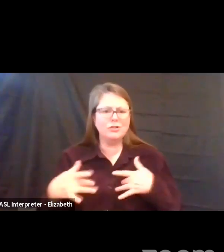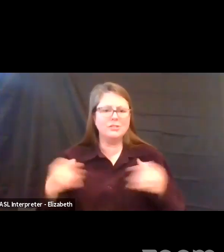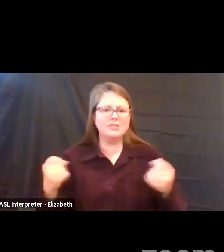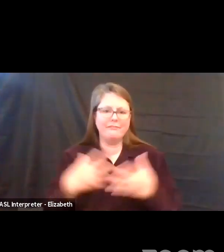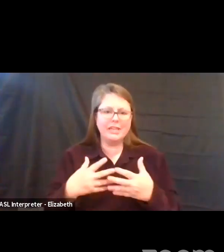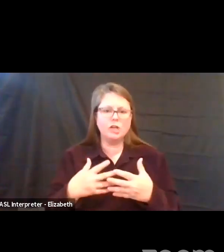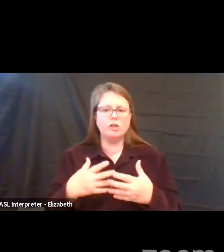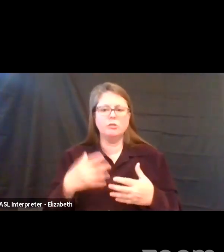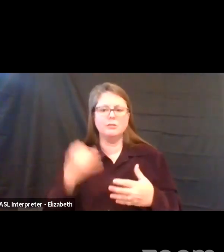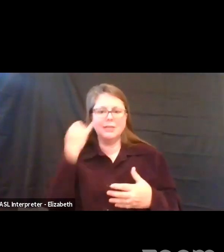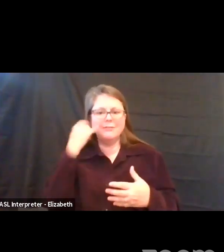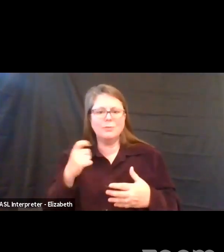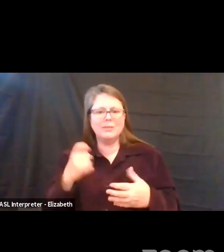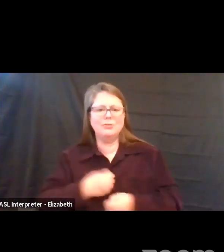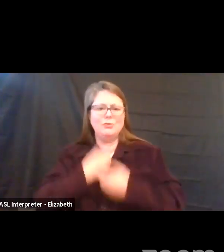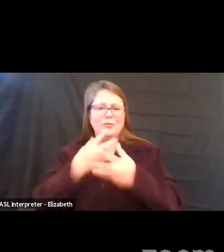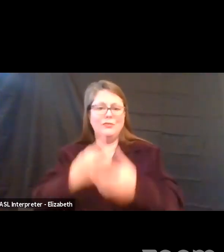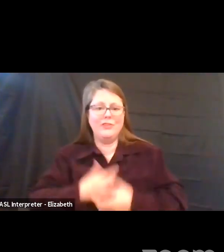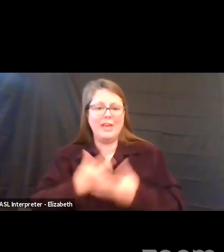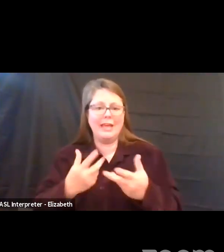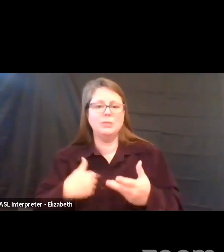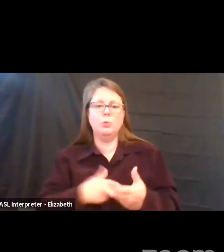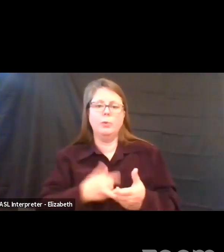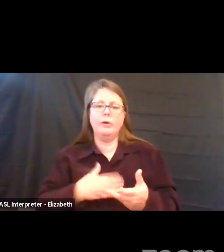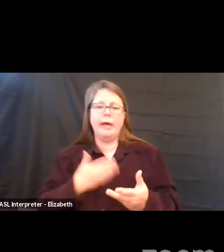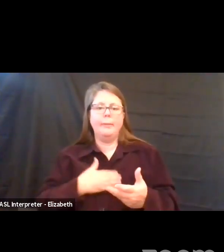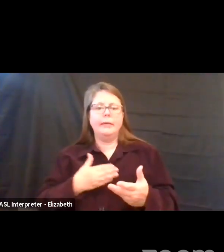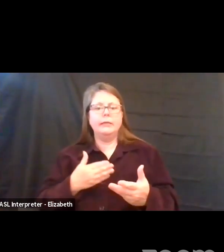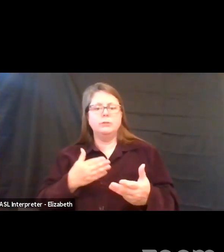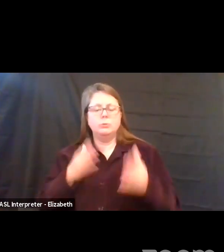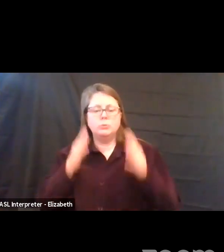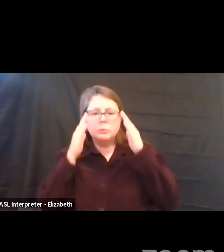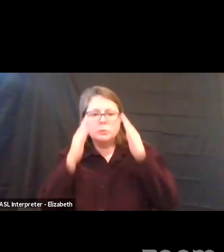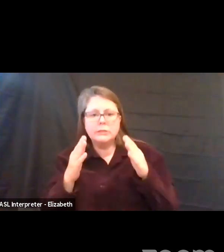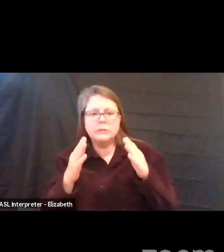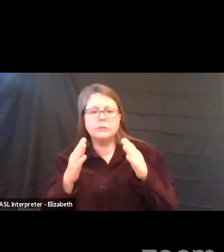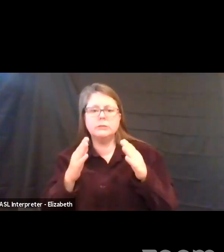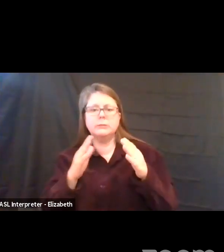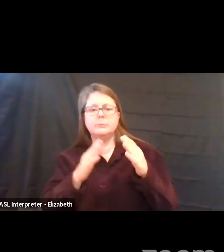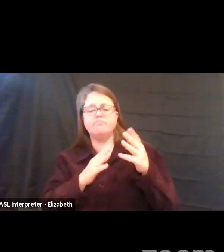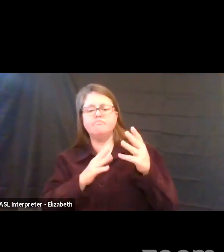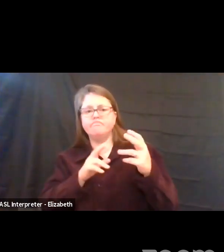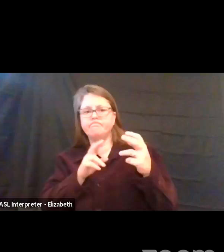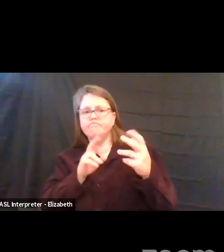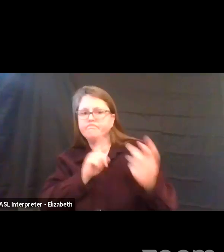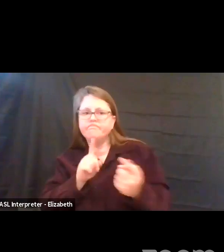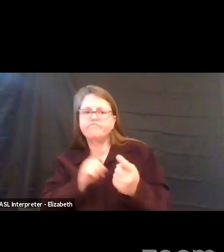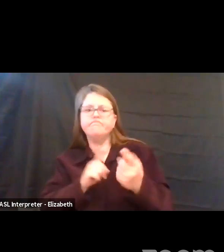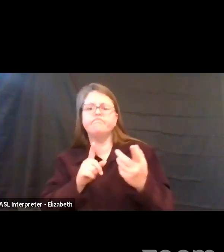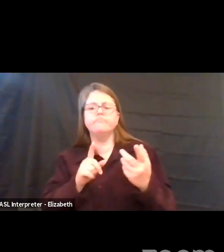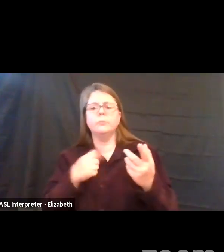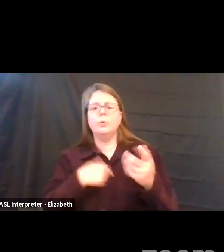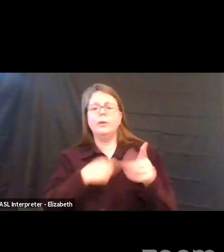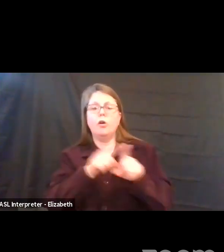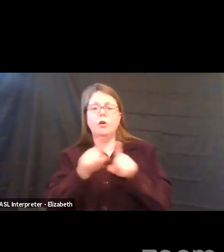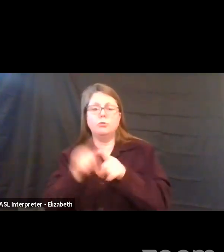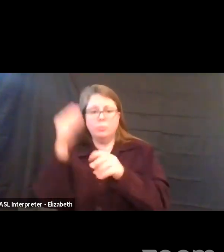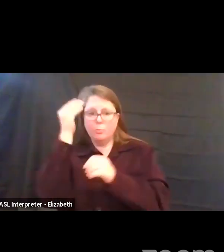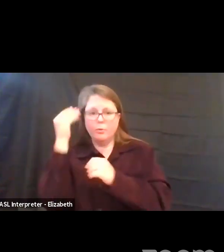as providing them the resources and the right people to go to for those resources. And we have